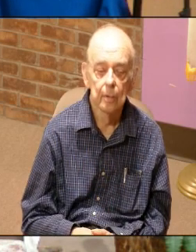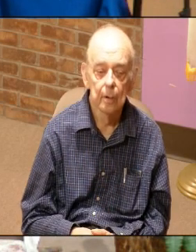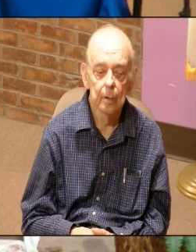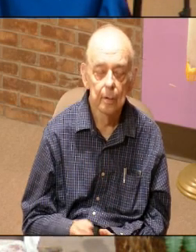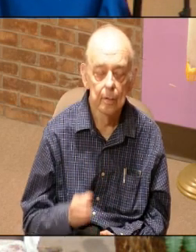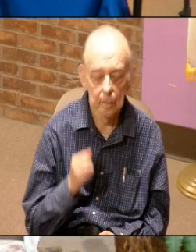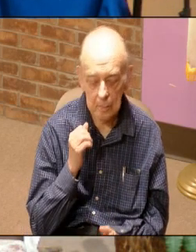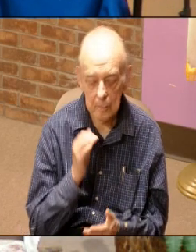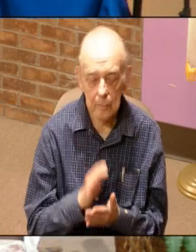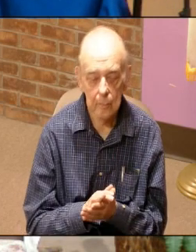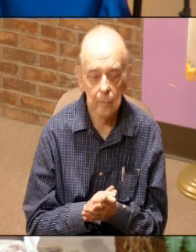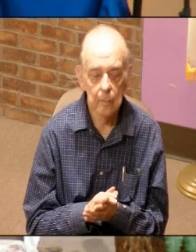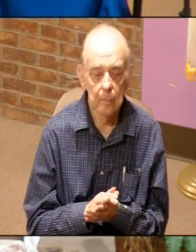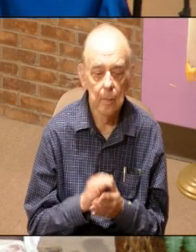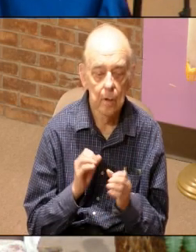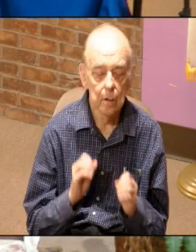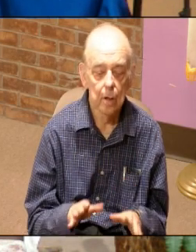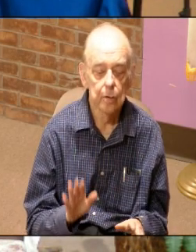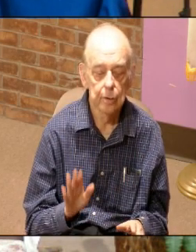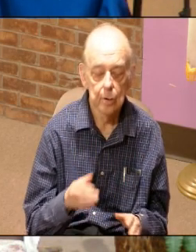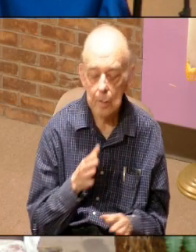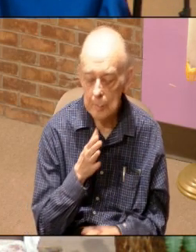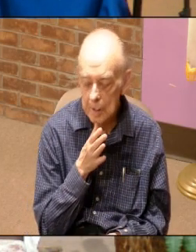my wife had lost her mother